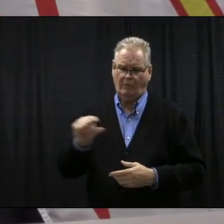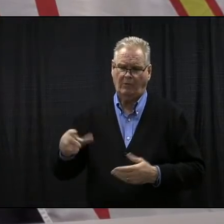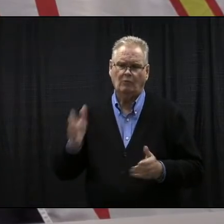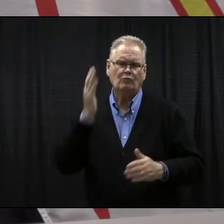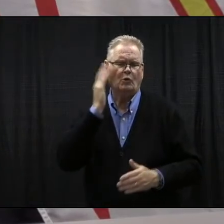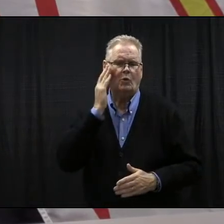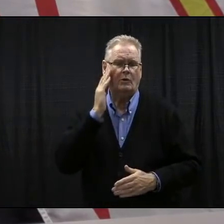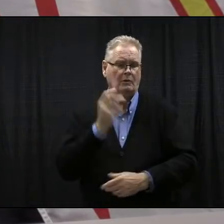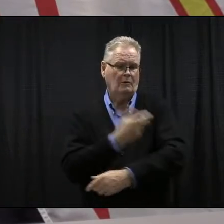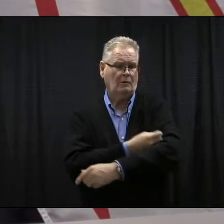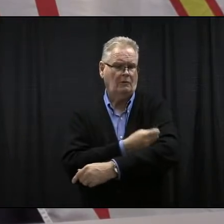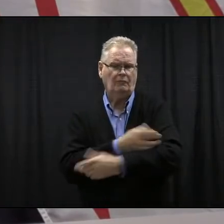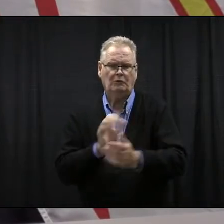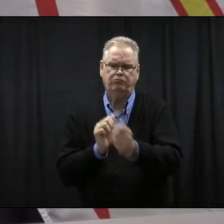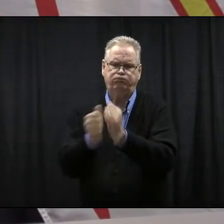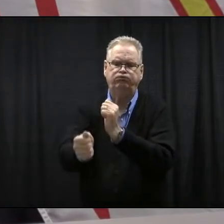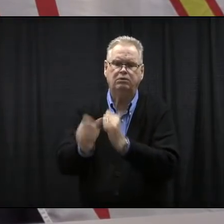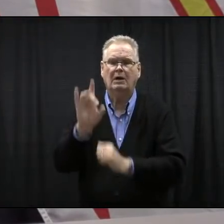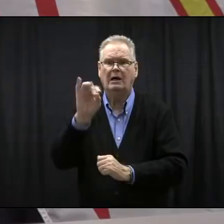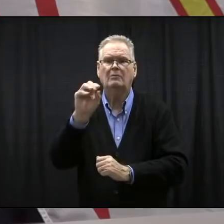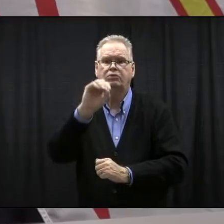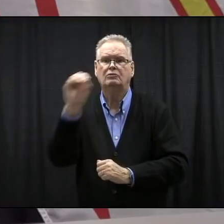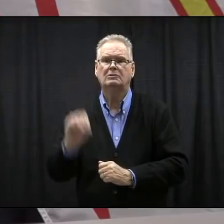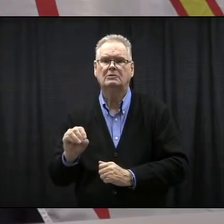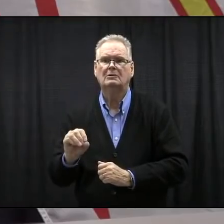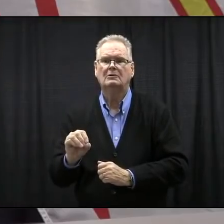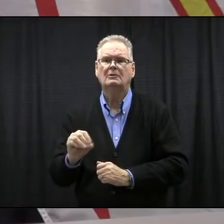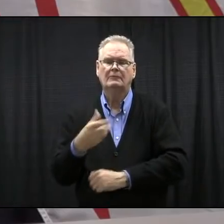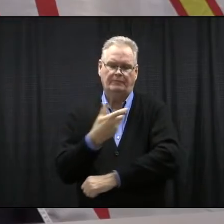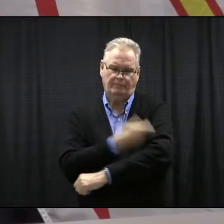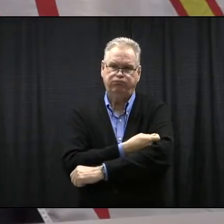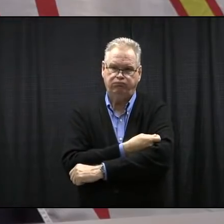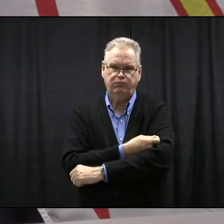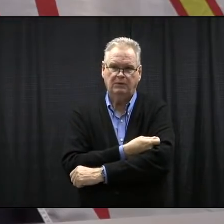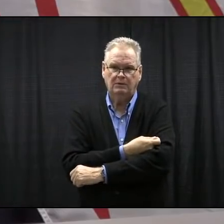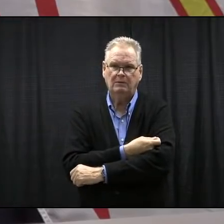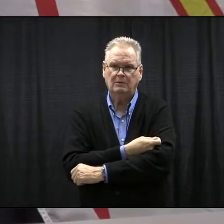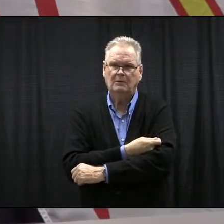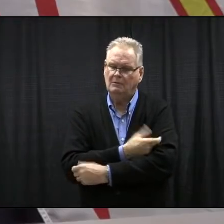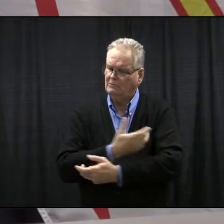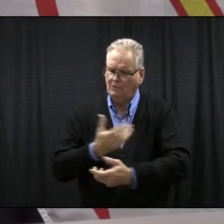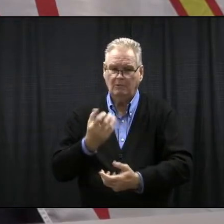effectiveness against, or vaccine effectiveness after 2 doses,